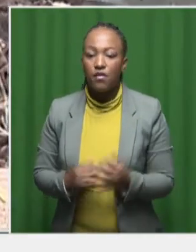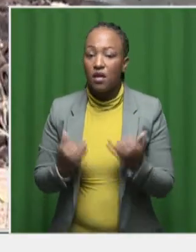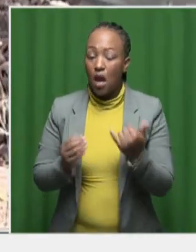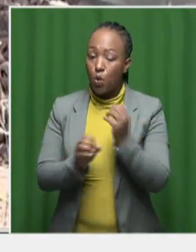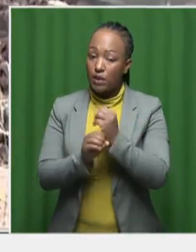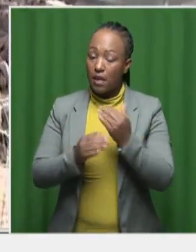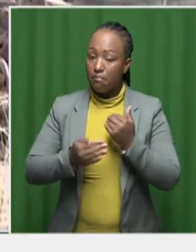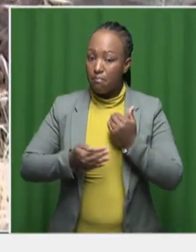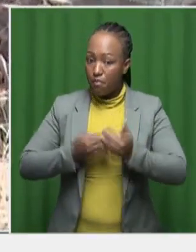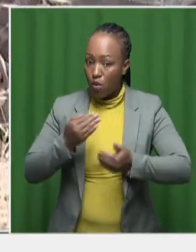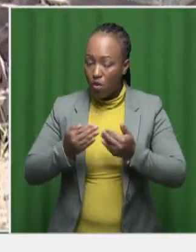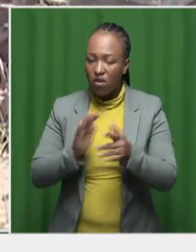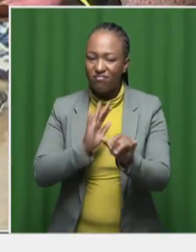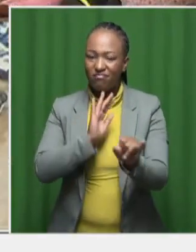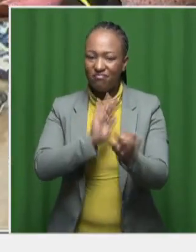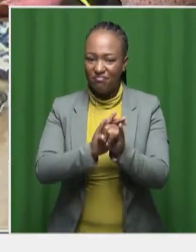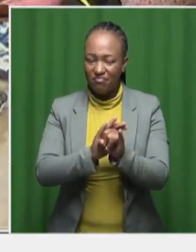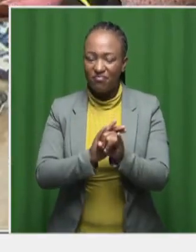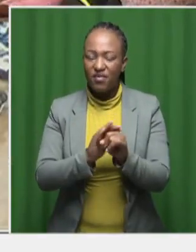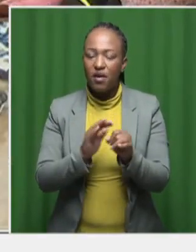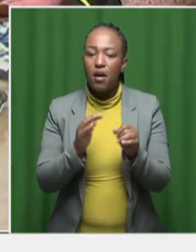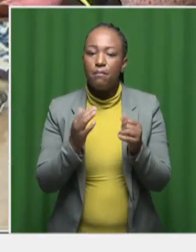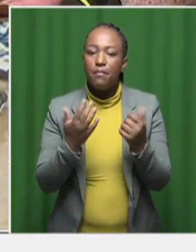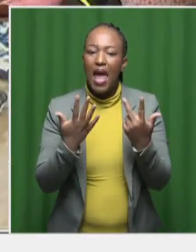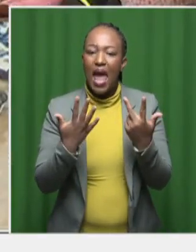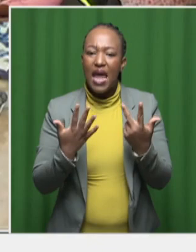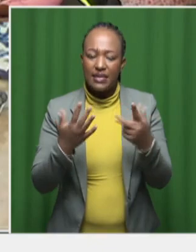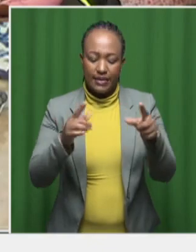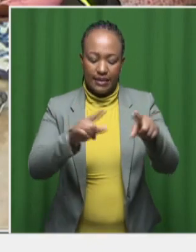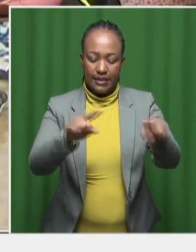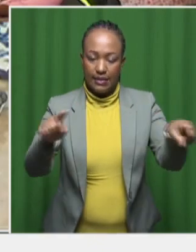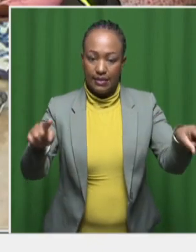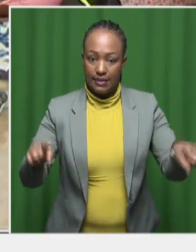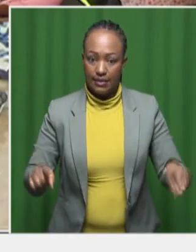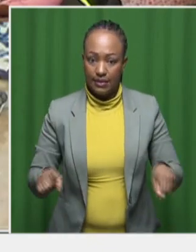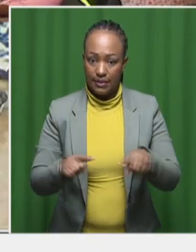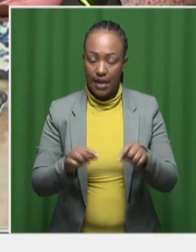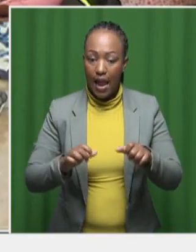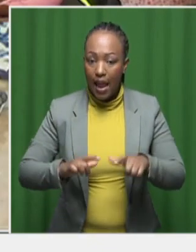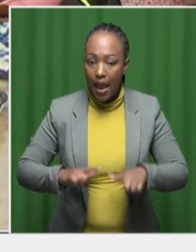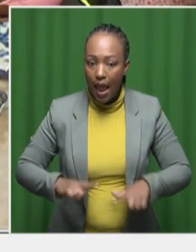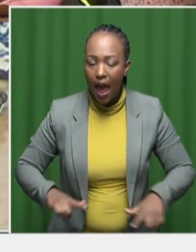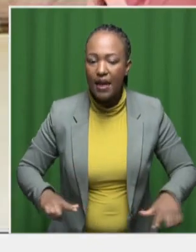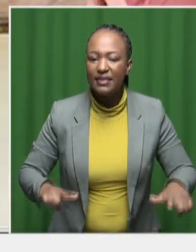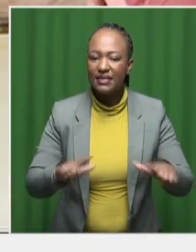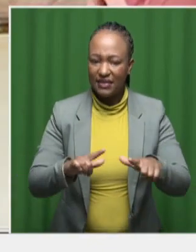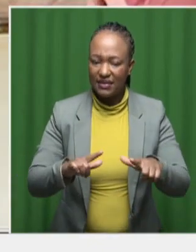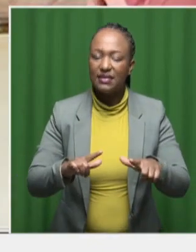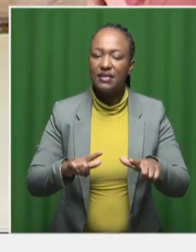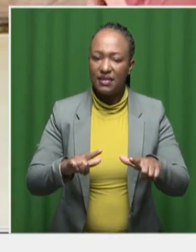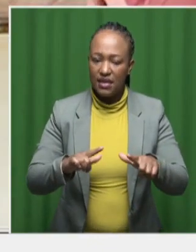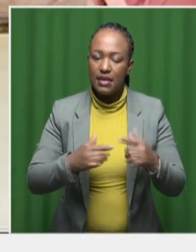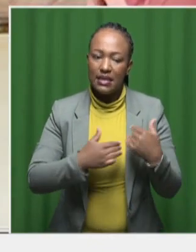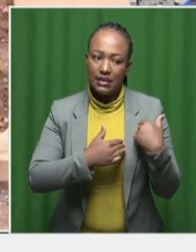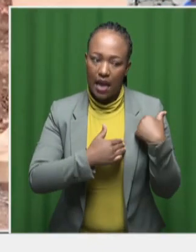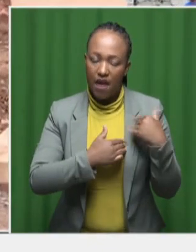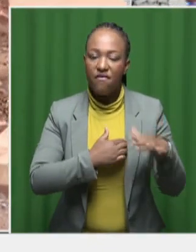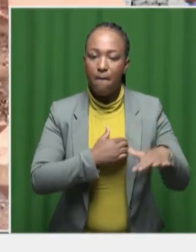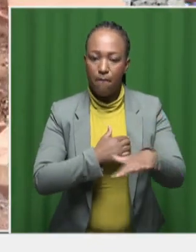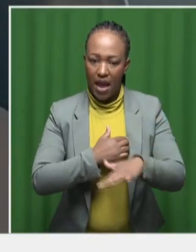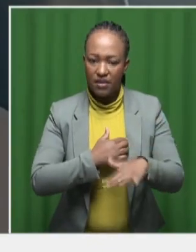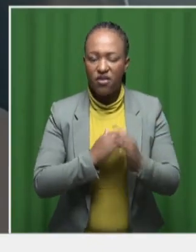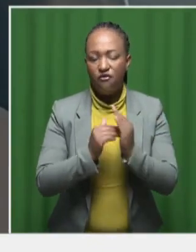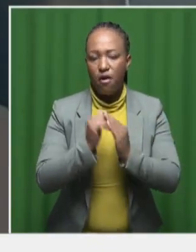We've identified 8 parcels of land to rebuild houses of people. Those places are safe places because